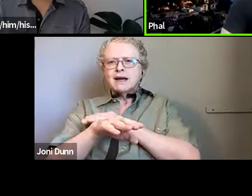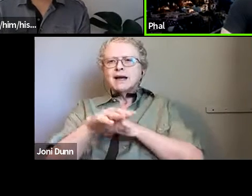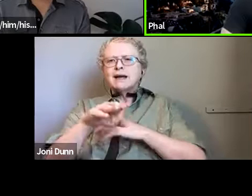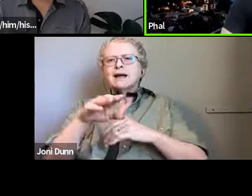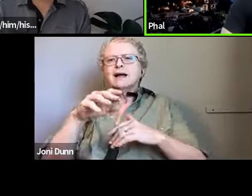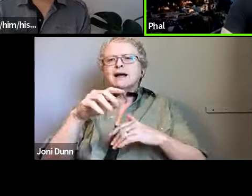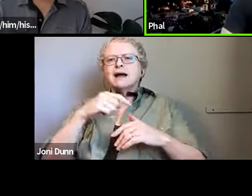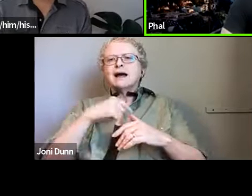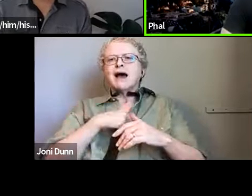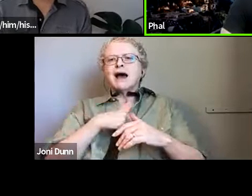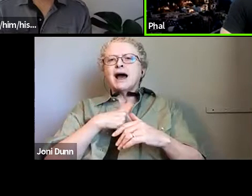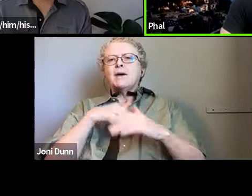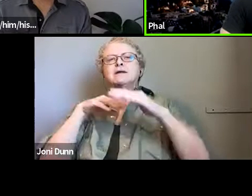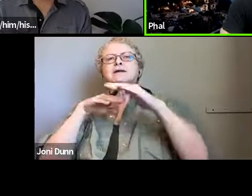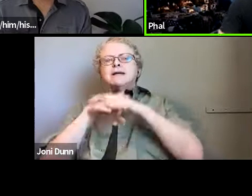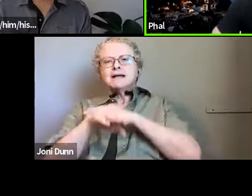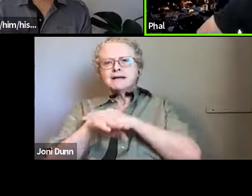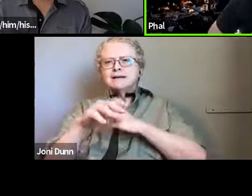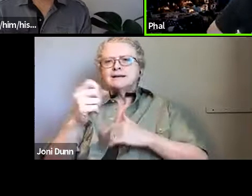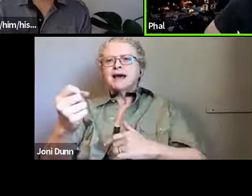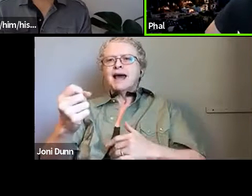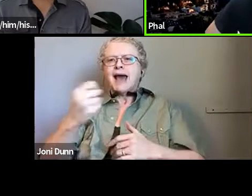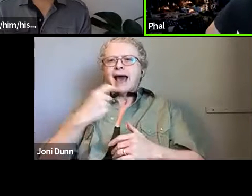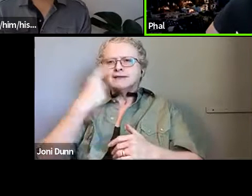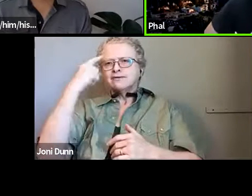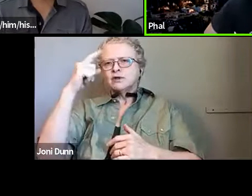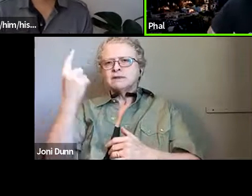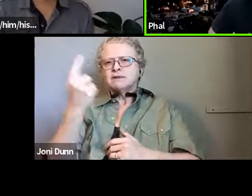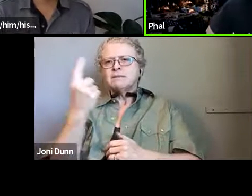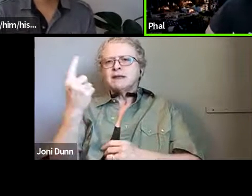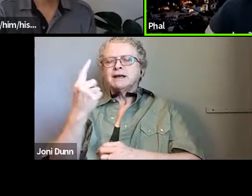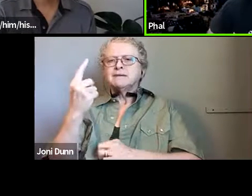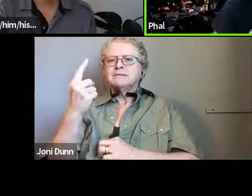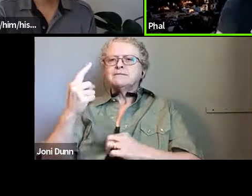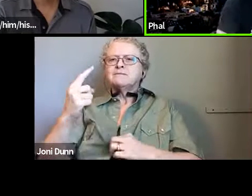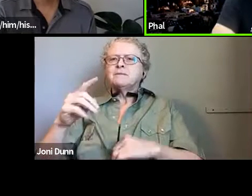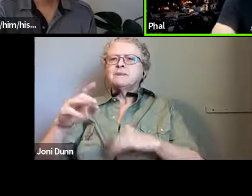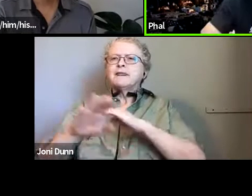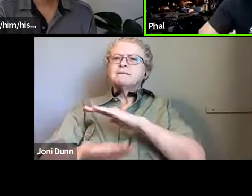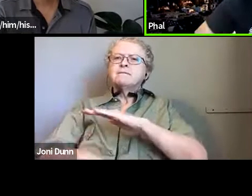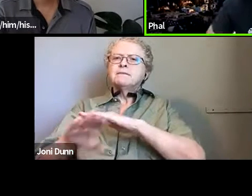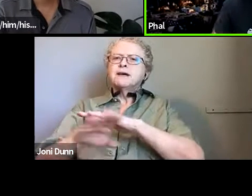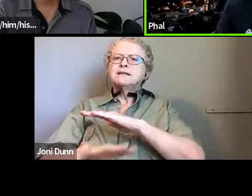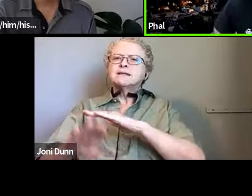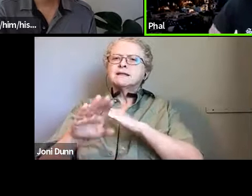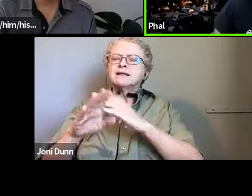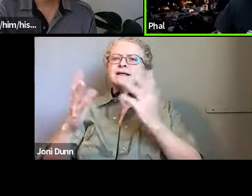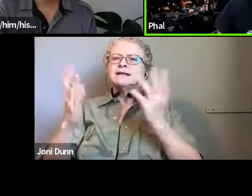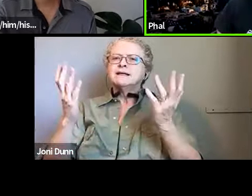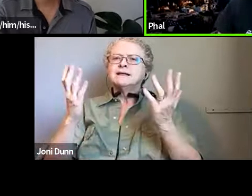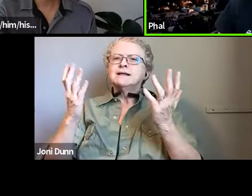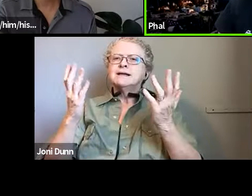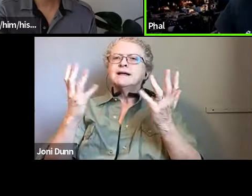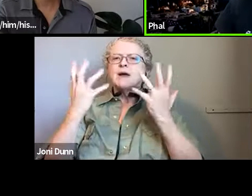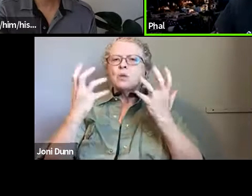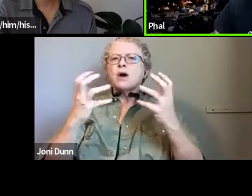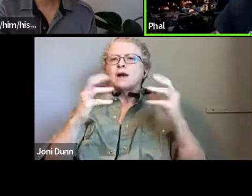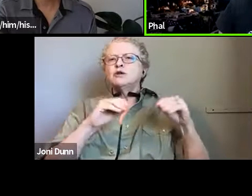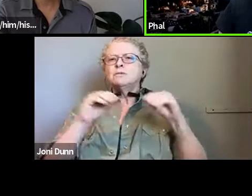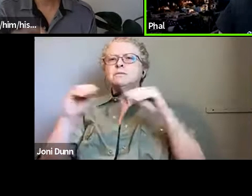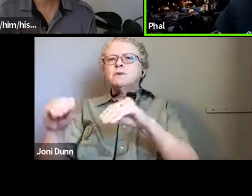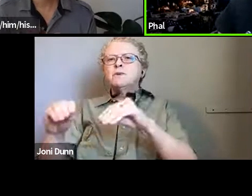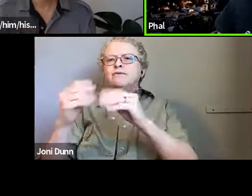in and they asked for something. They basically get a line item transfer simple to move the money. And they got